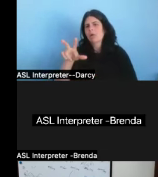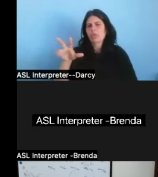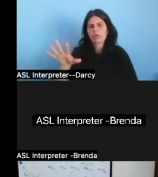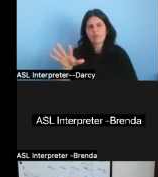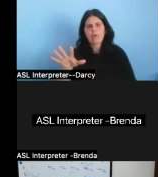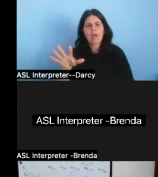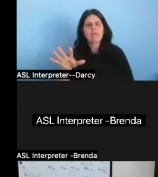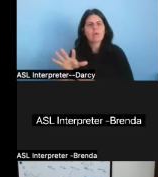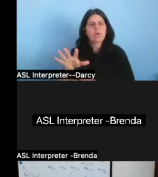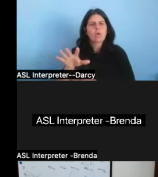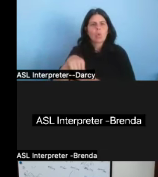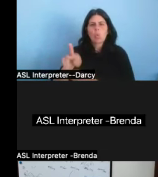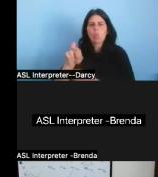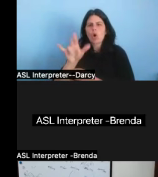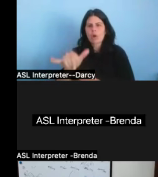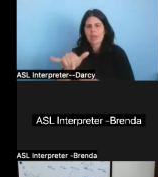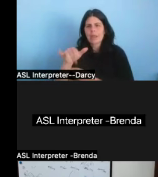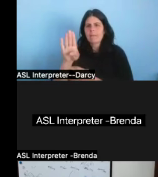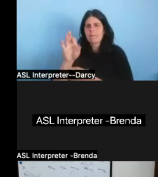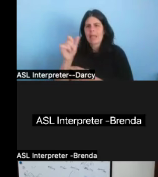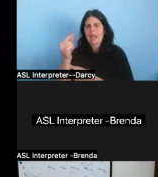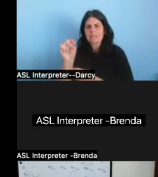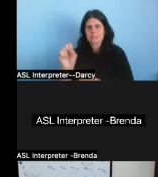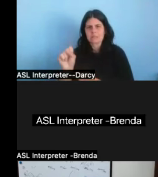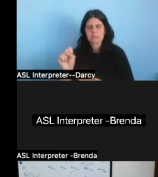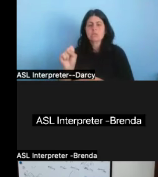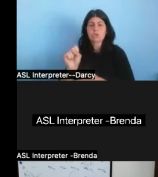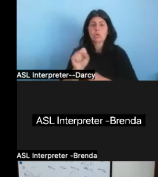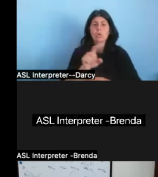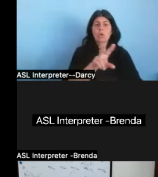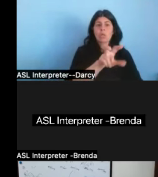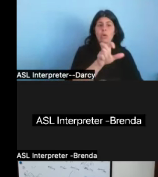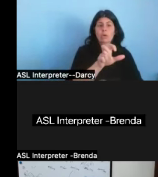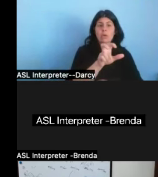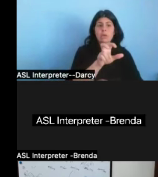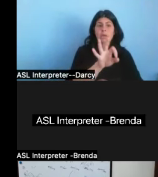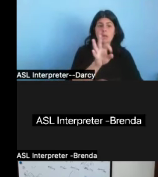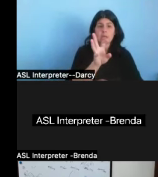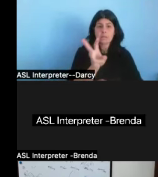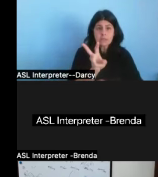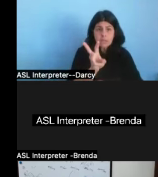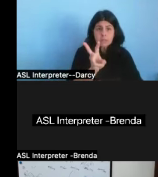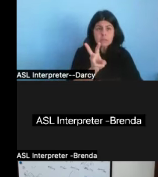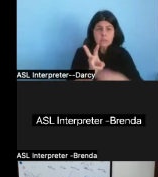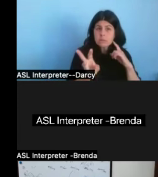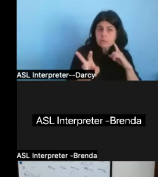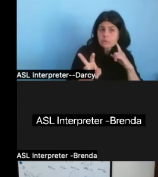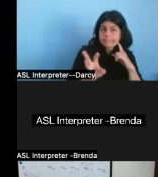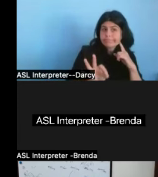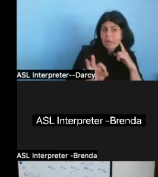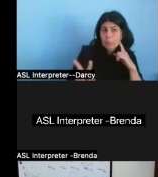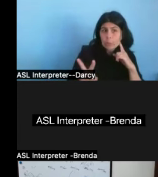blasts. And out of those, 396 were above magnitude 2, 56 were above a magnitude 3, and 8 were